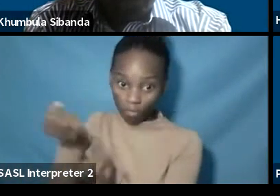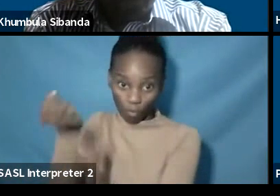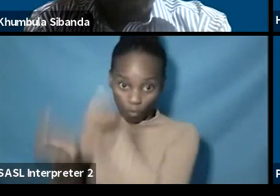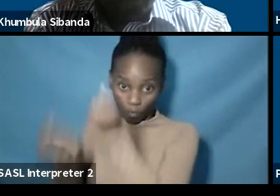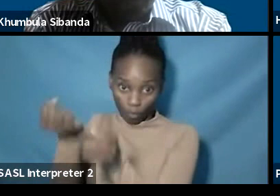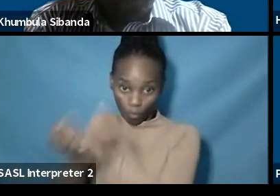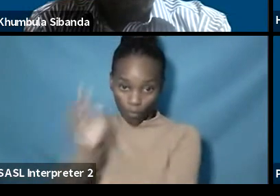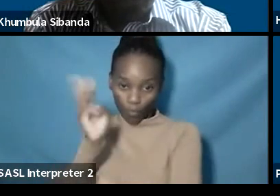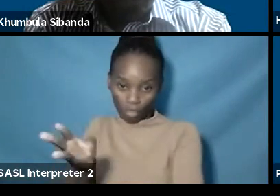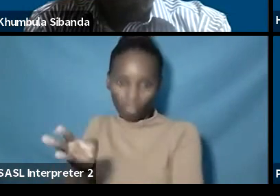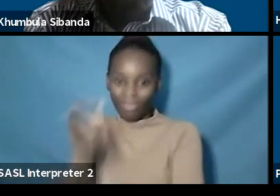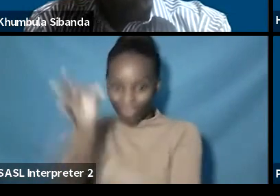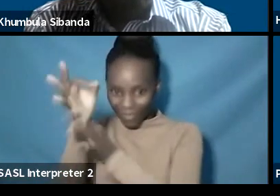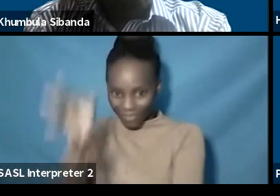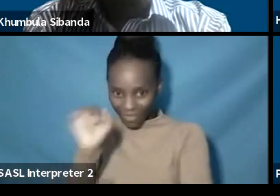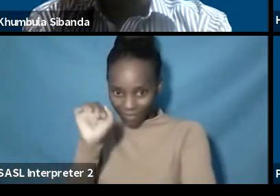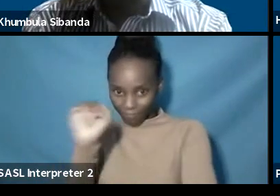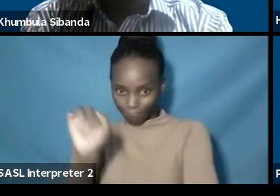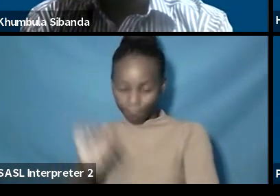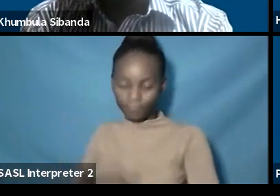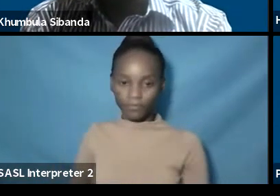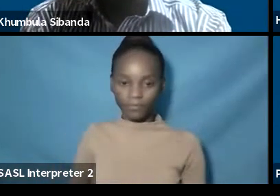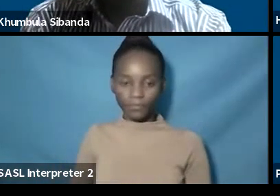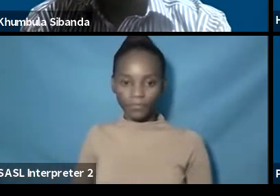Thank you very much, Mr. Modley.